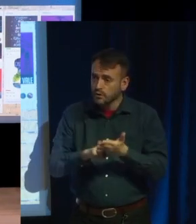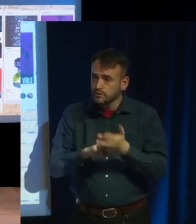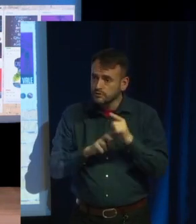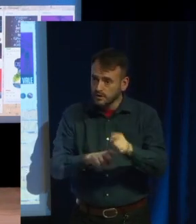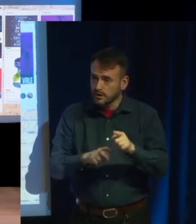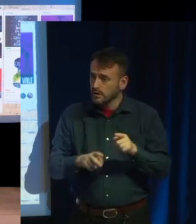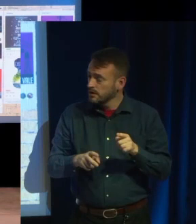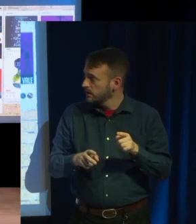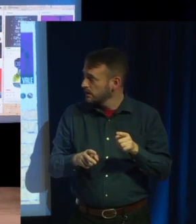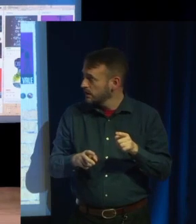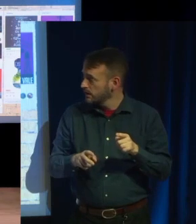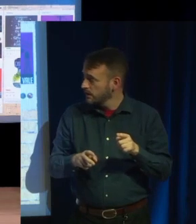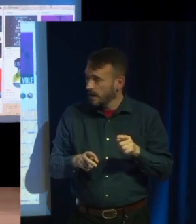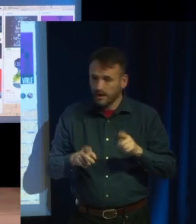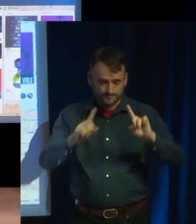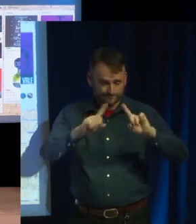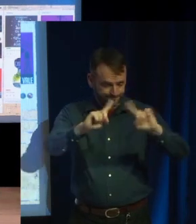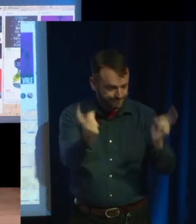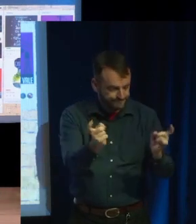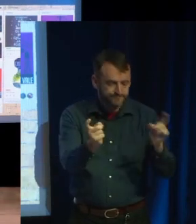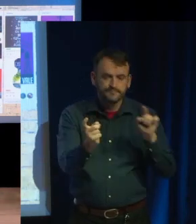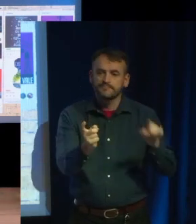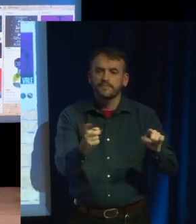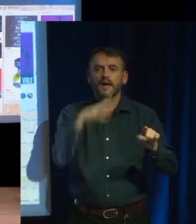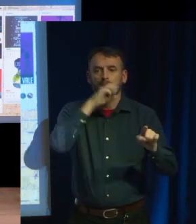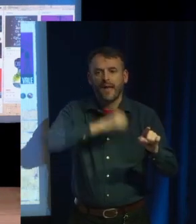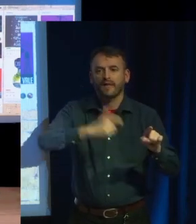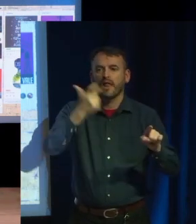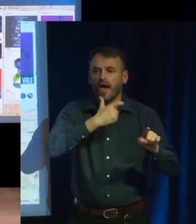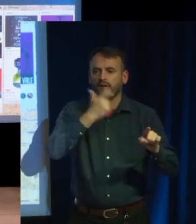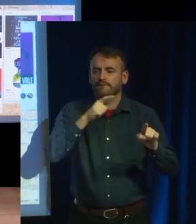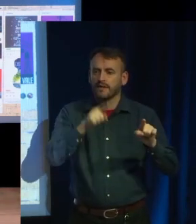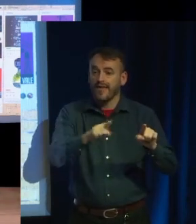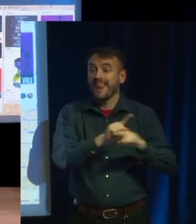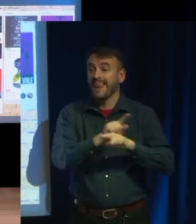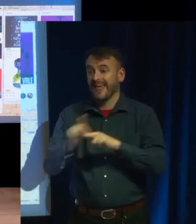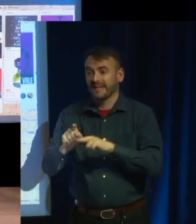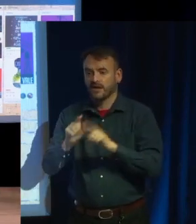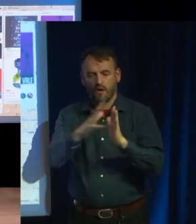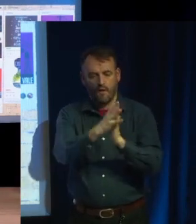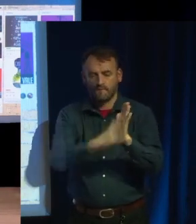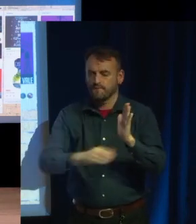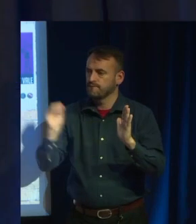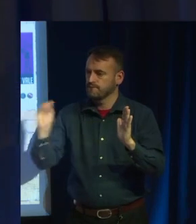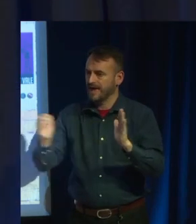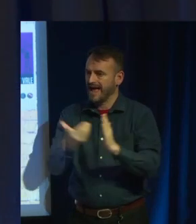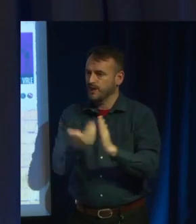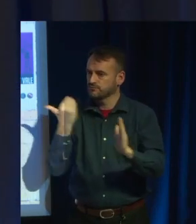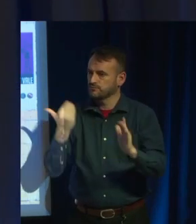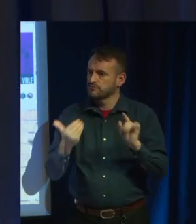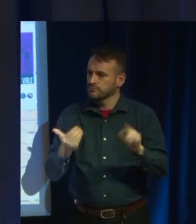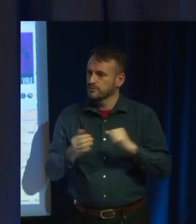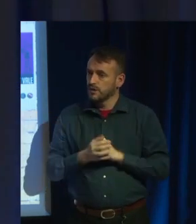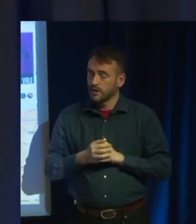he's laughing or whatever, you need to take it out later on because what's in the tool